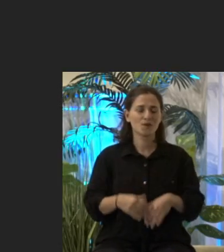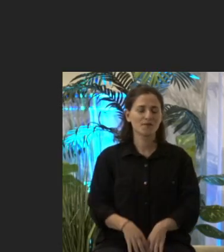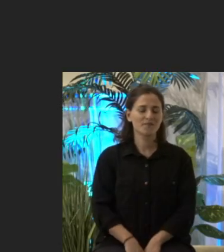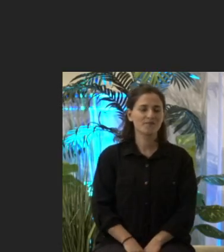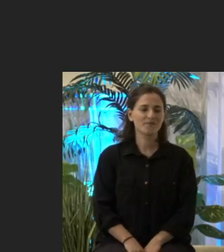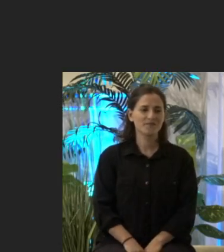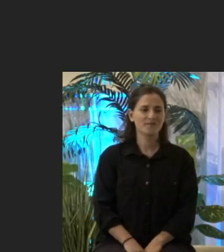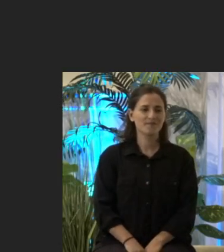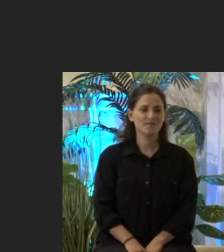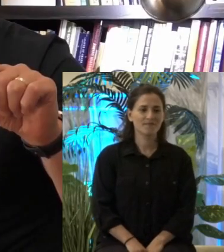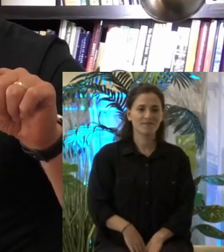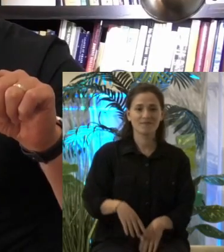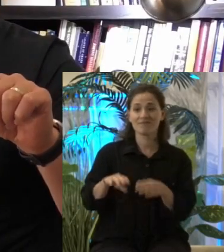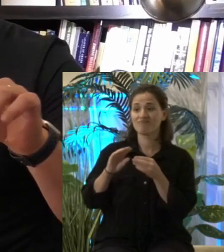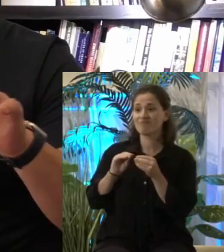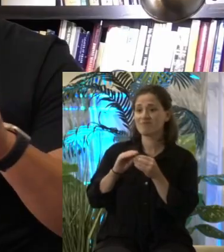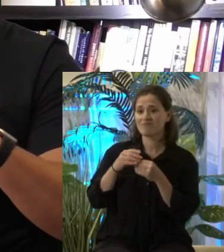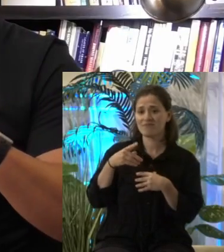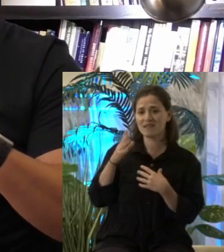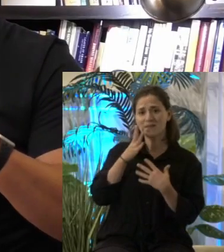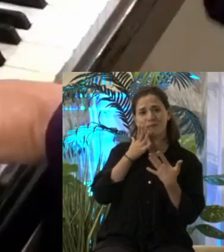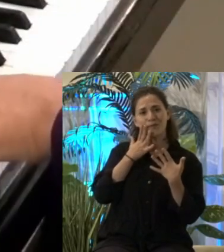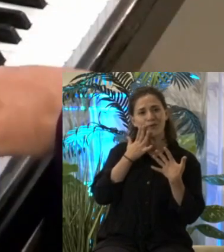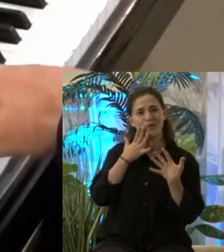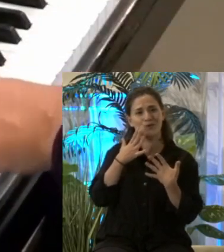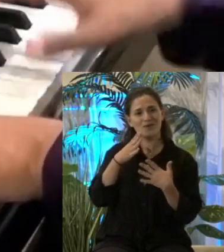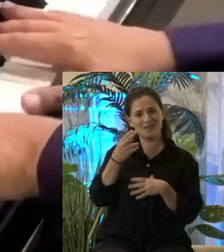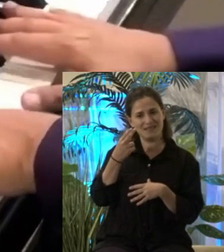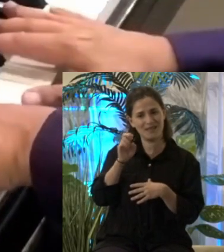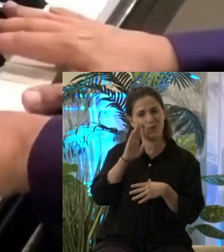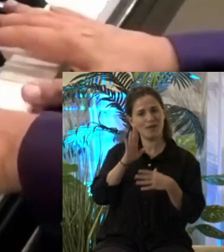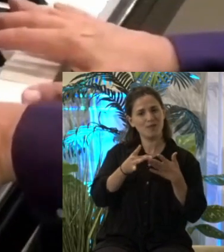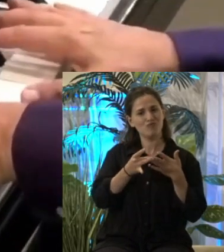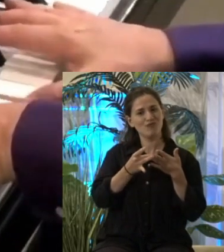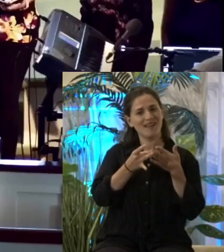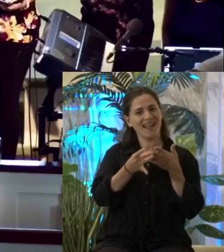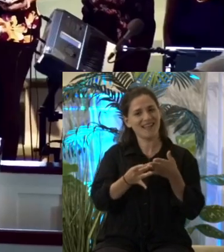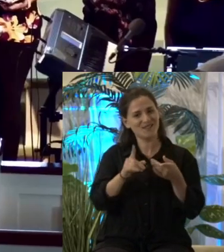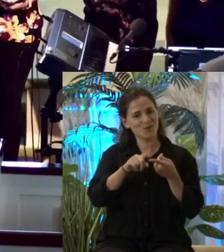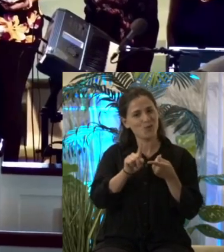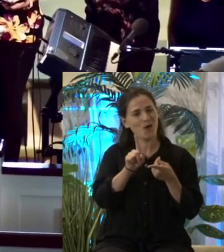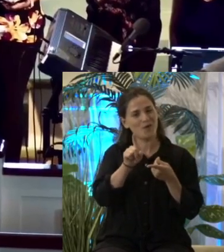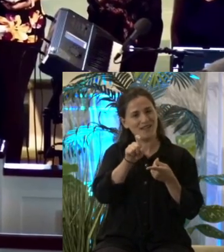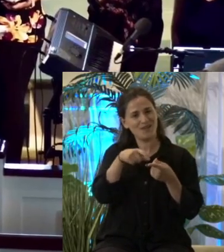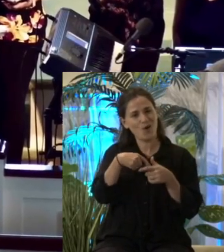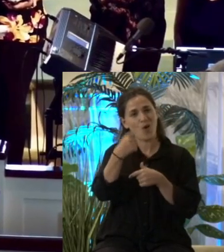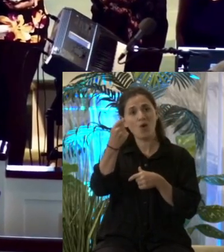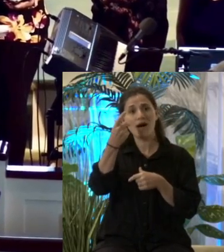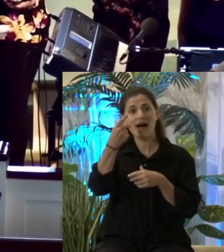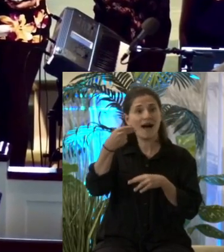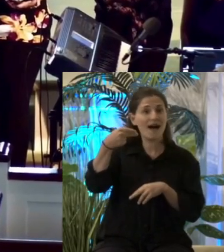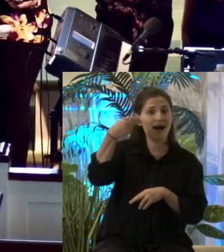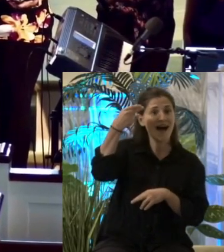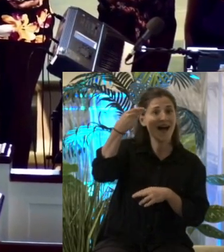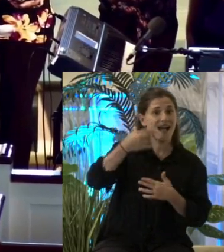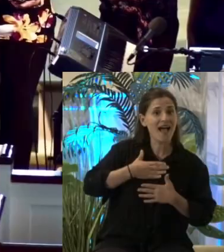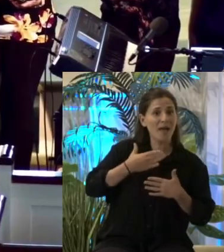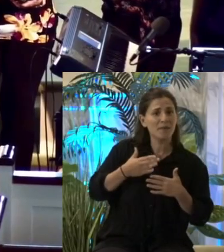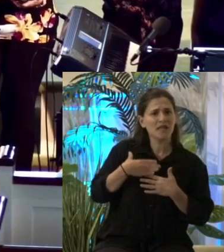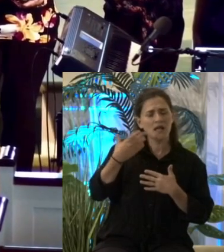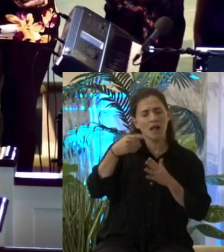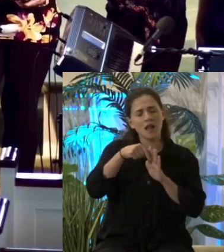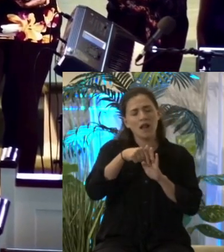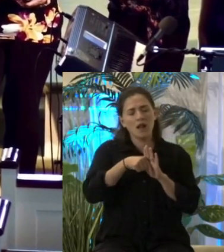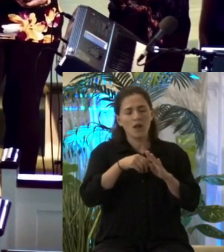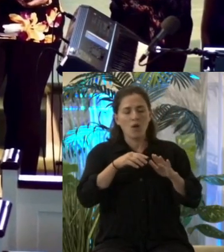We'll just pick up on the mood and he'll take us where we need to go, whether it's up high, happy, or down low